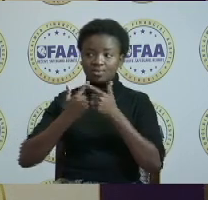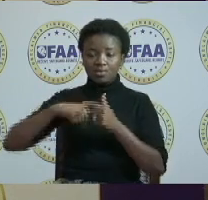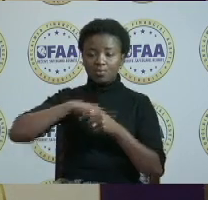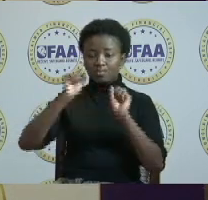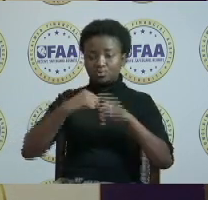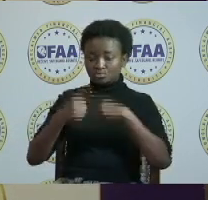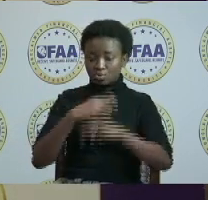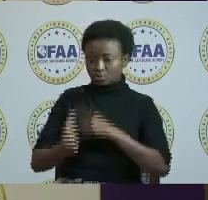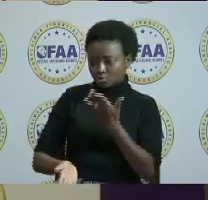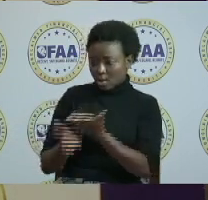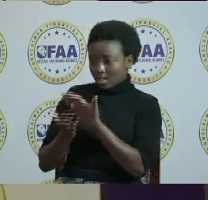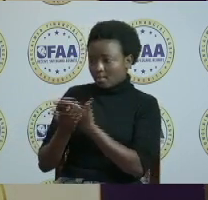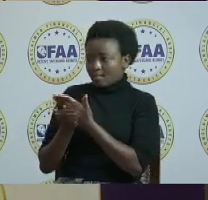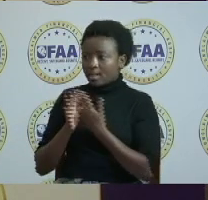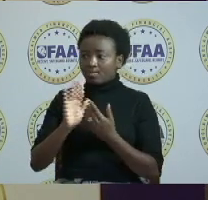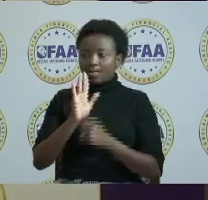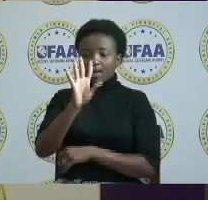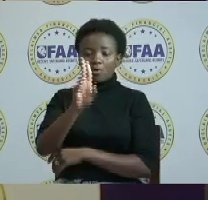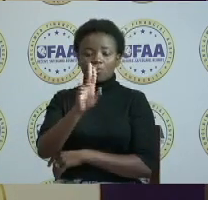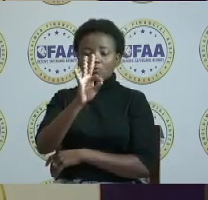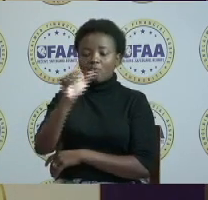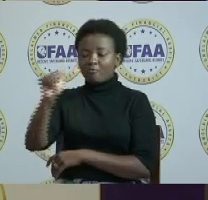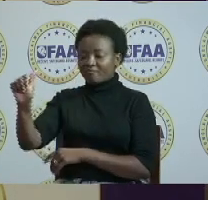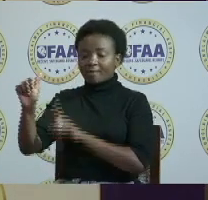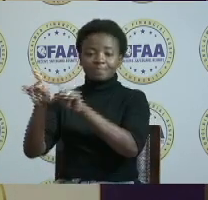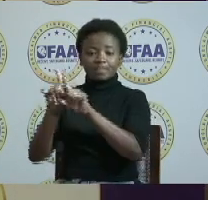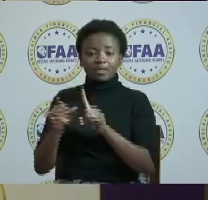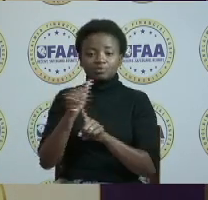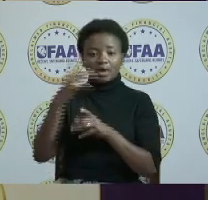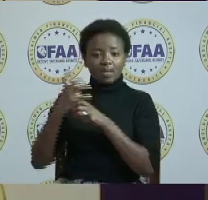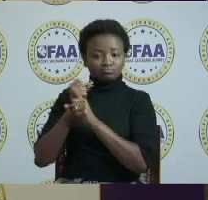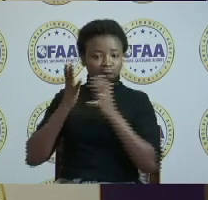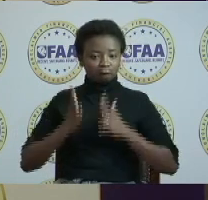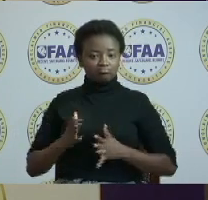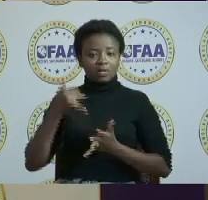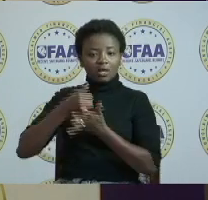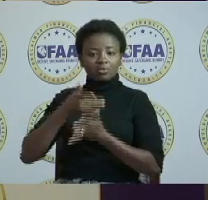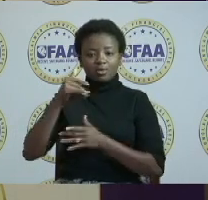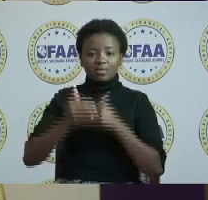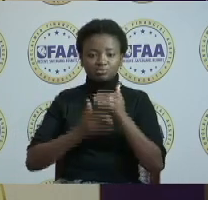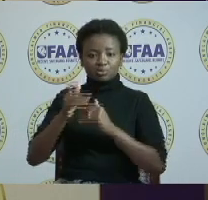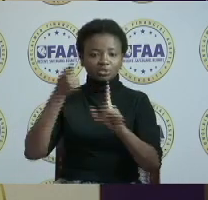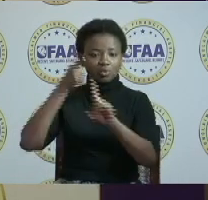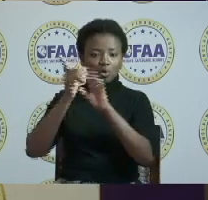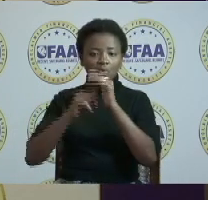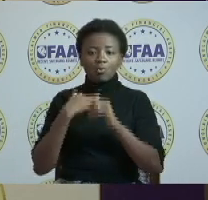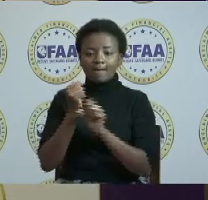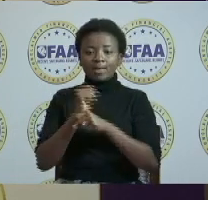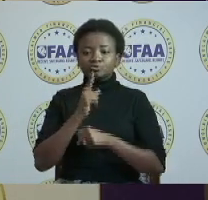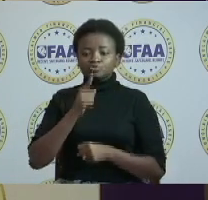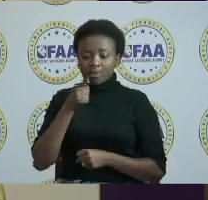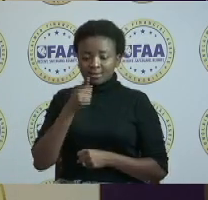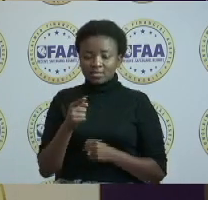to help UFAA and its holders who are partners in this process to be able to make sure that we head and give